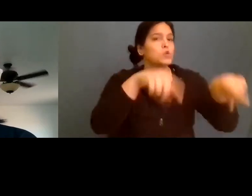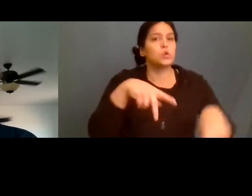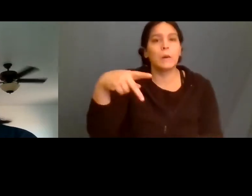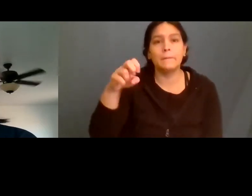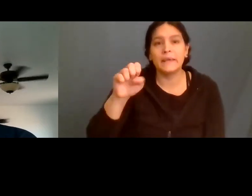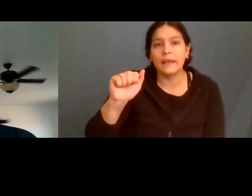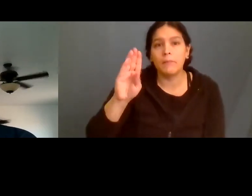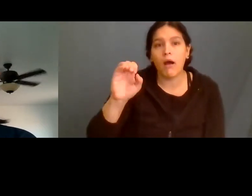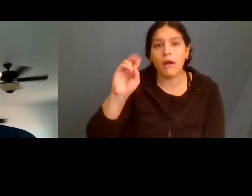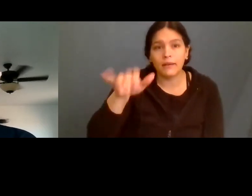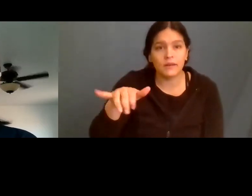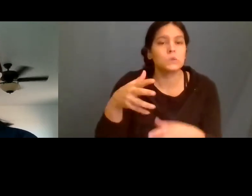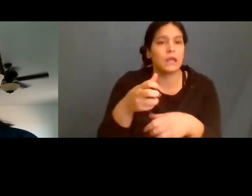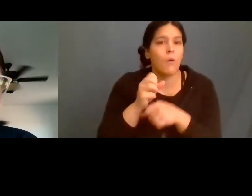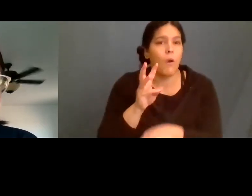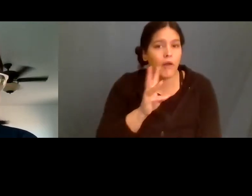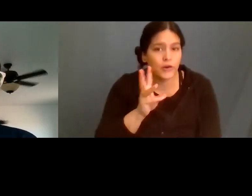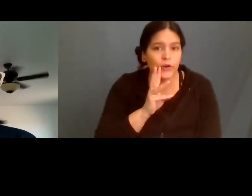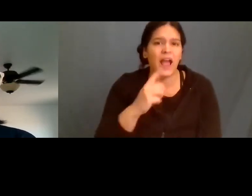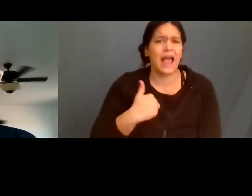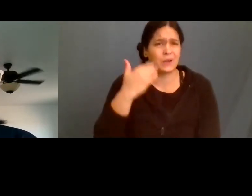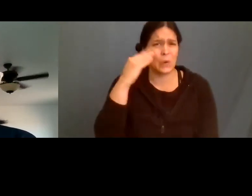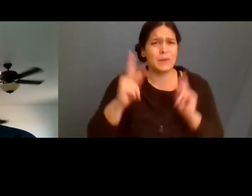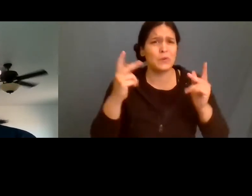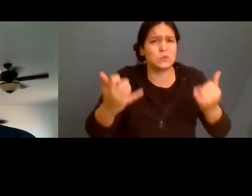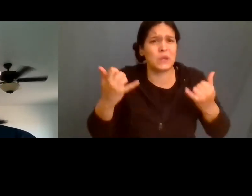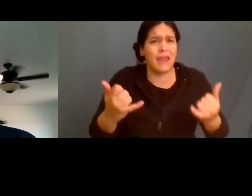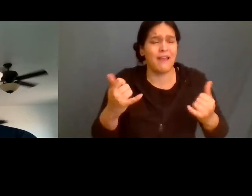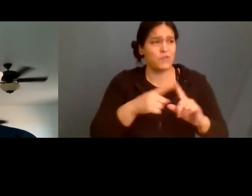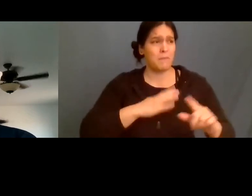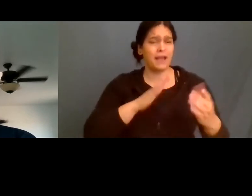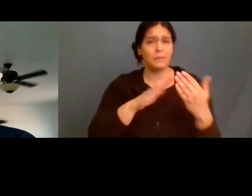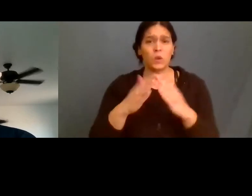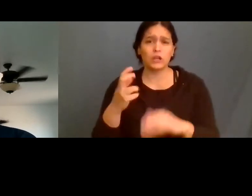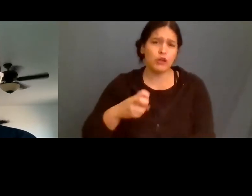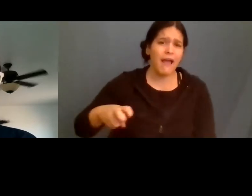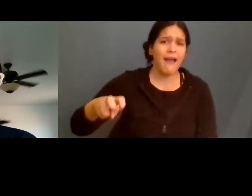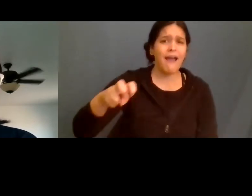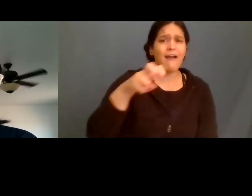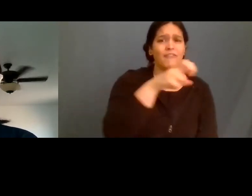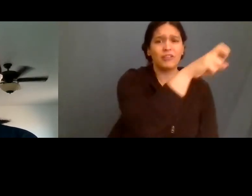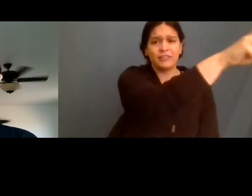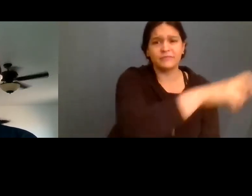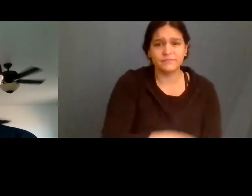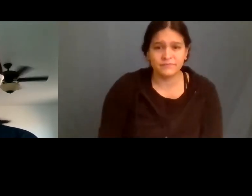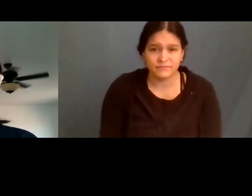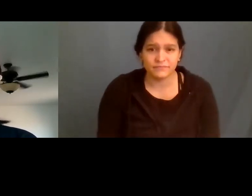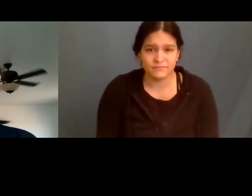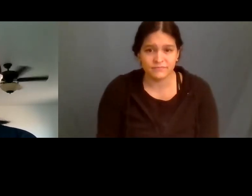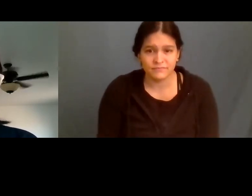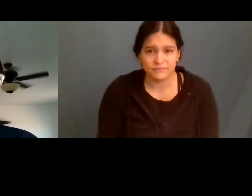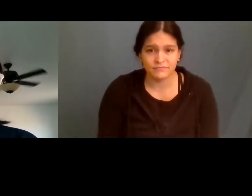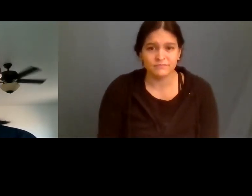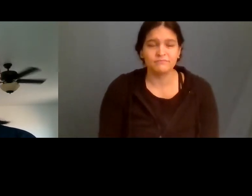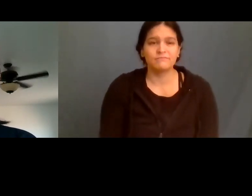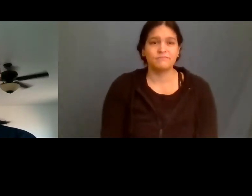I know people today from my community that travel the distance to bring in water early. And, you